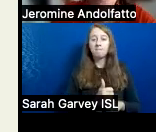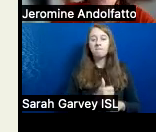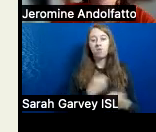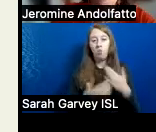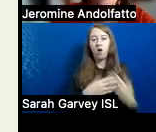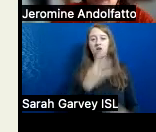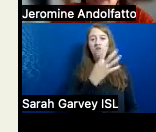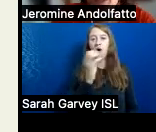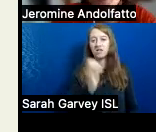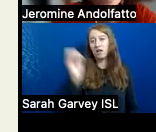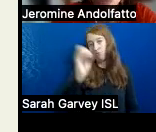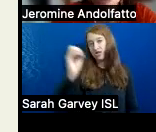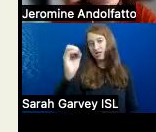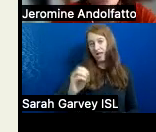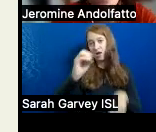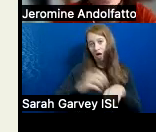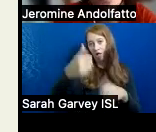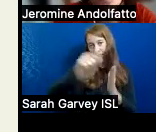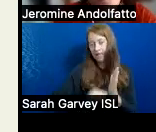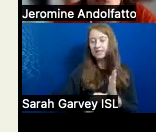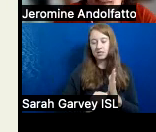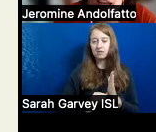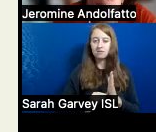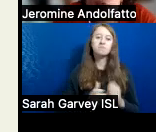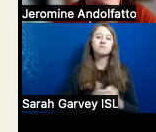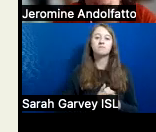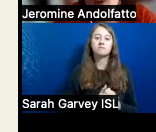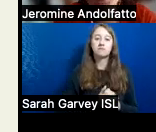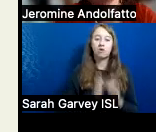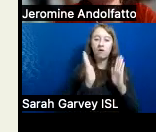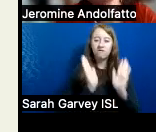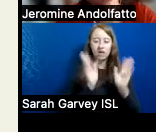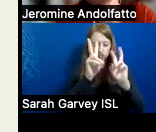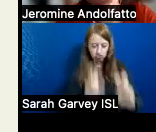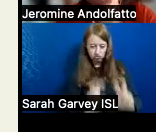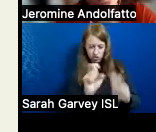be put on the list. Then we also looked at what type of quota was